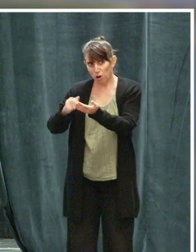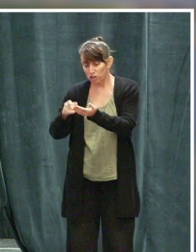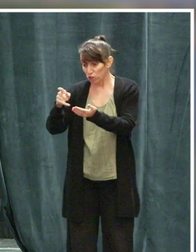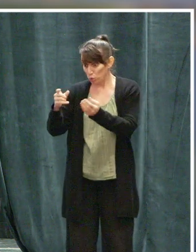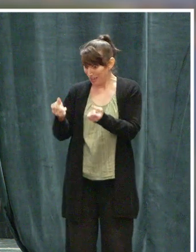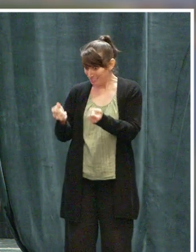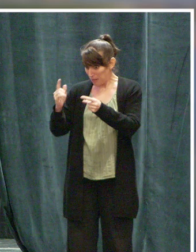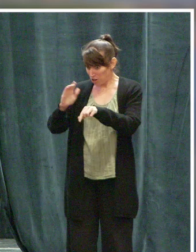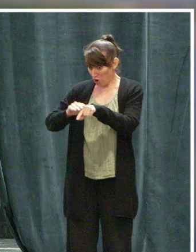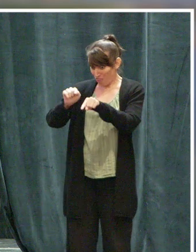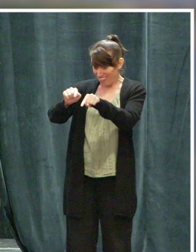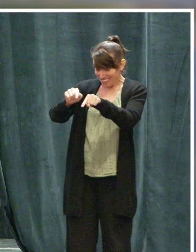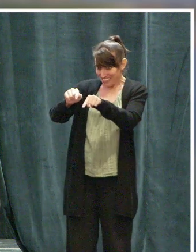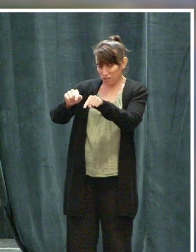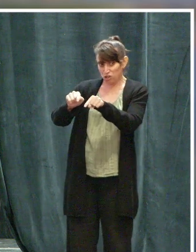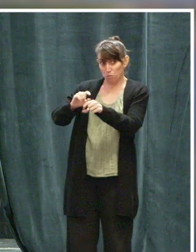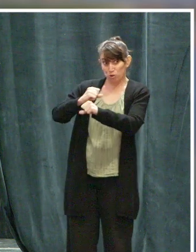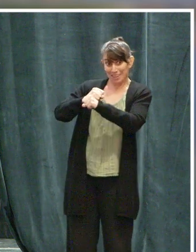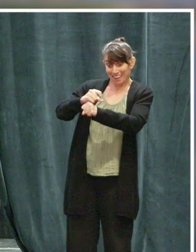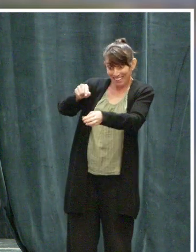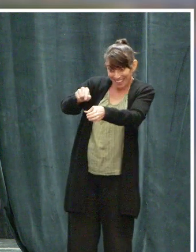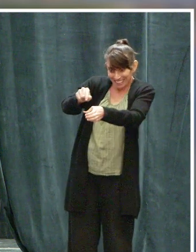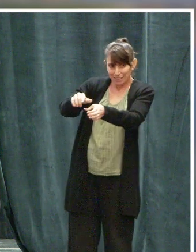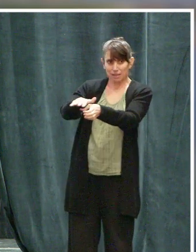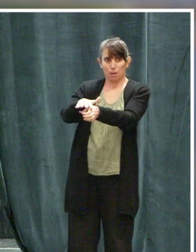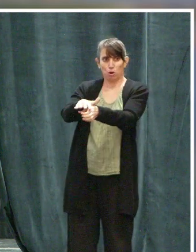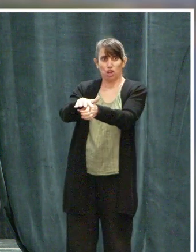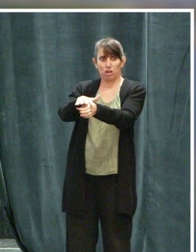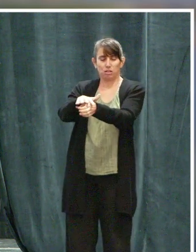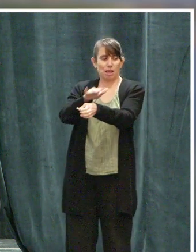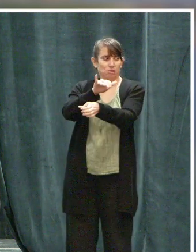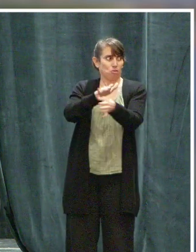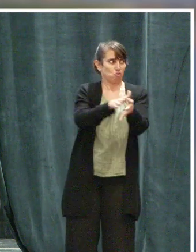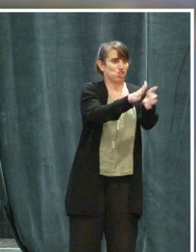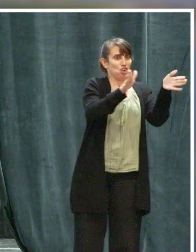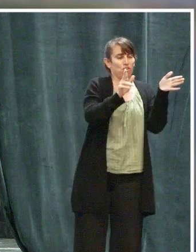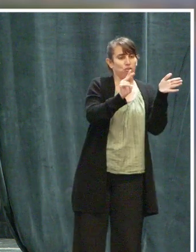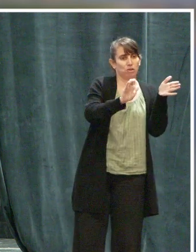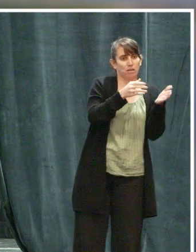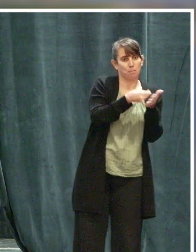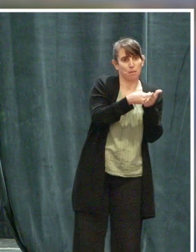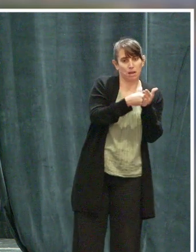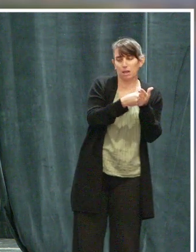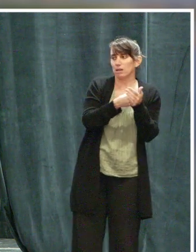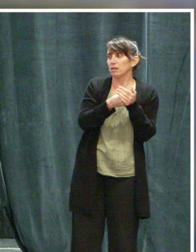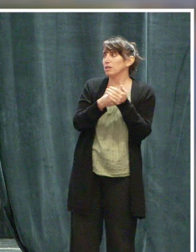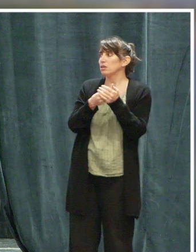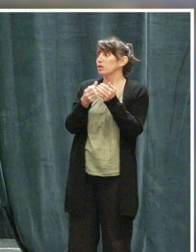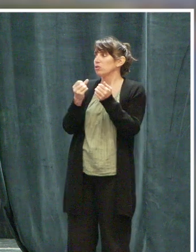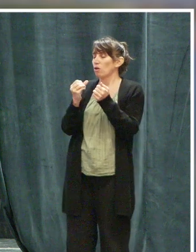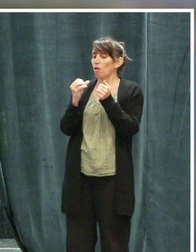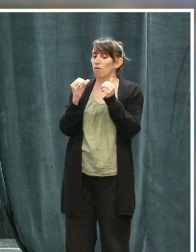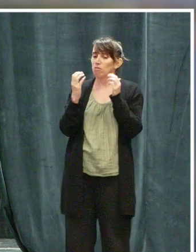on this project to protect this neighborhood. And that's an ongoing conversation we're having with OMB. And obviously they're very concerned about project costs. So that's one of